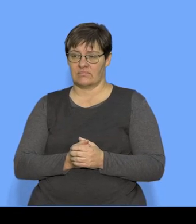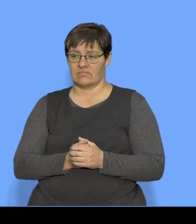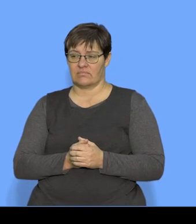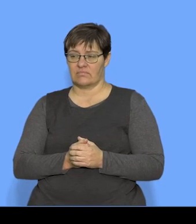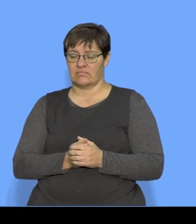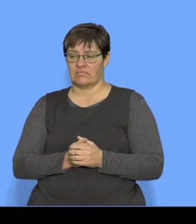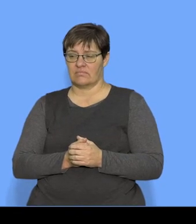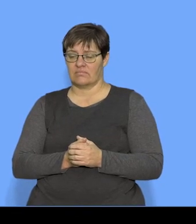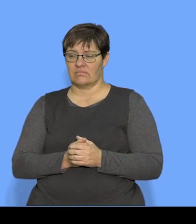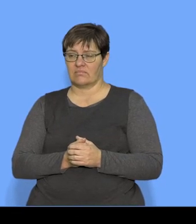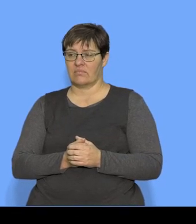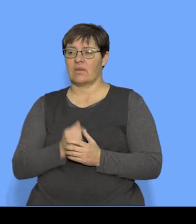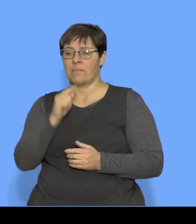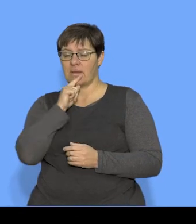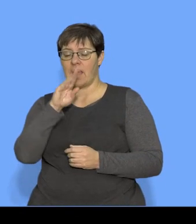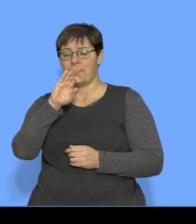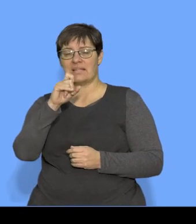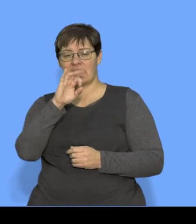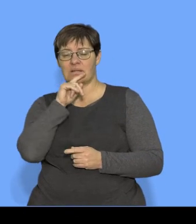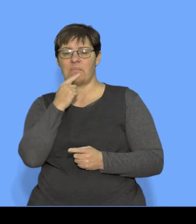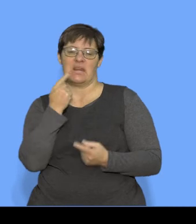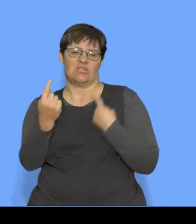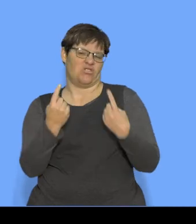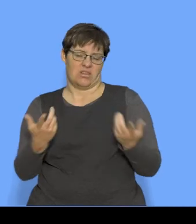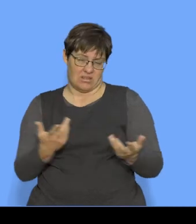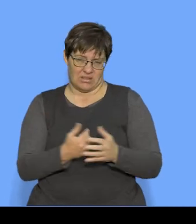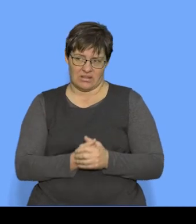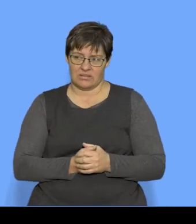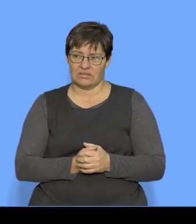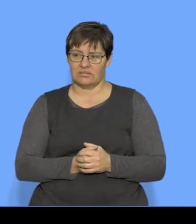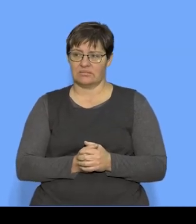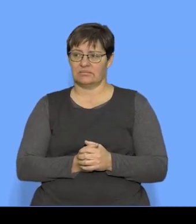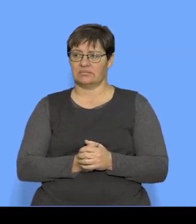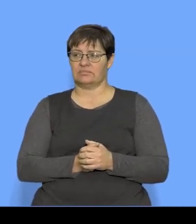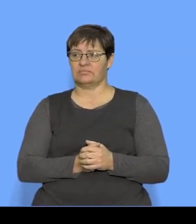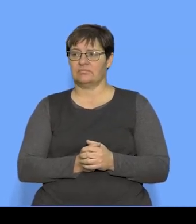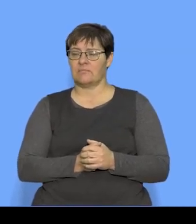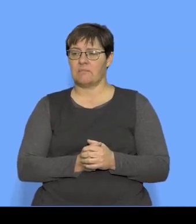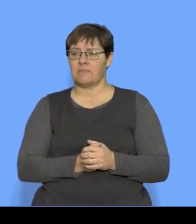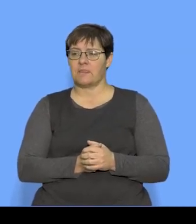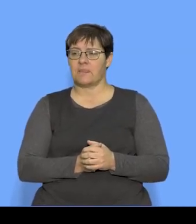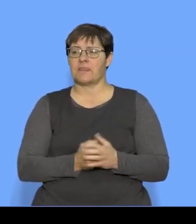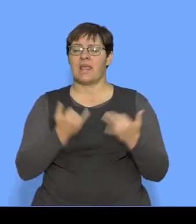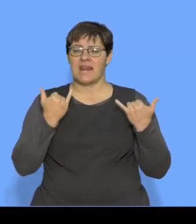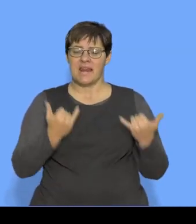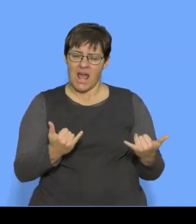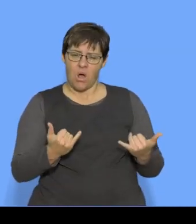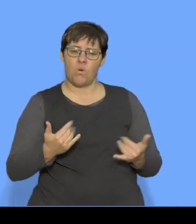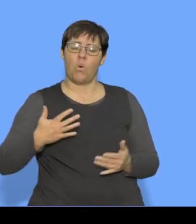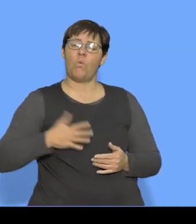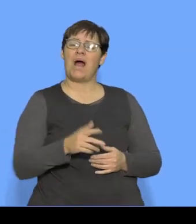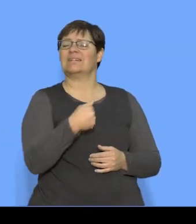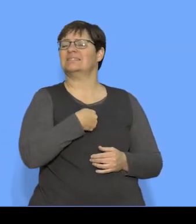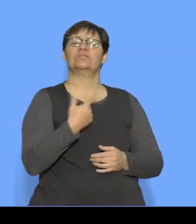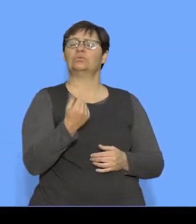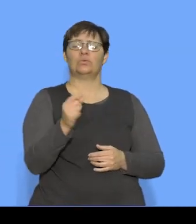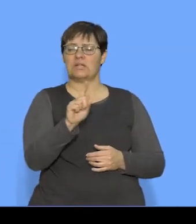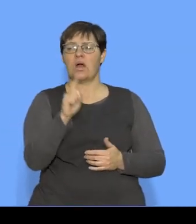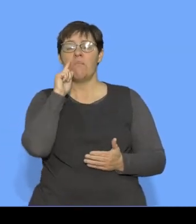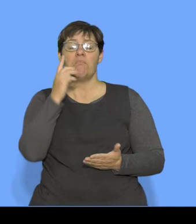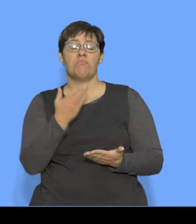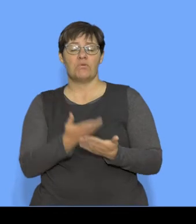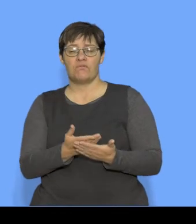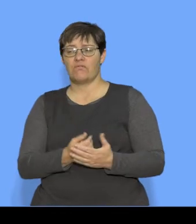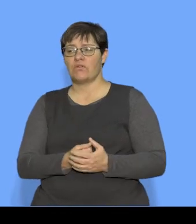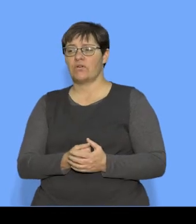right? We'll just say bisect because bisect would simply mean each other. Now, what they want us to do is